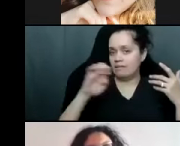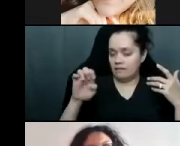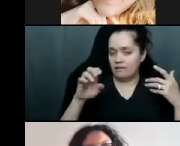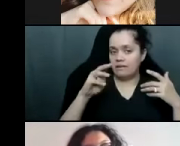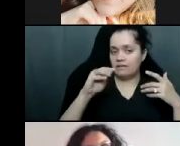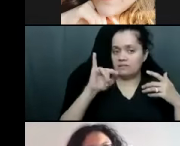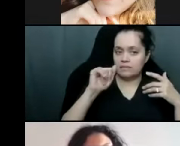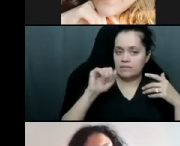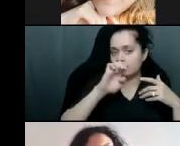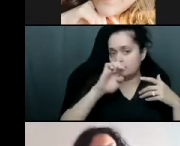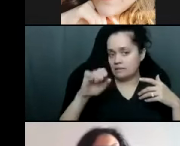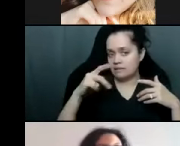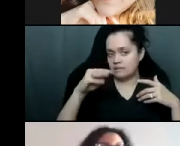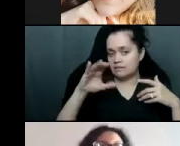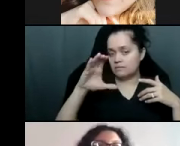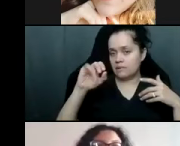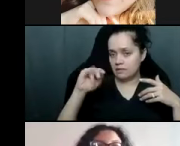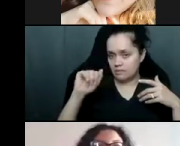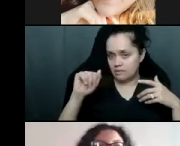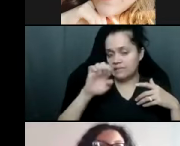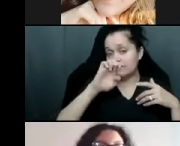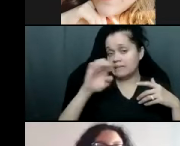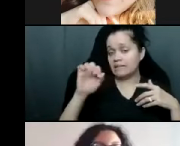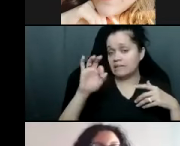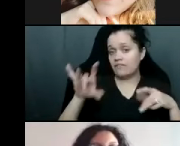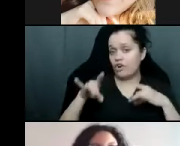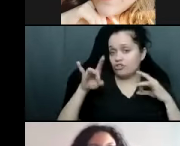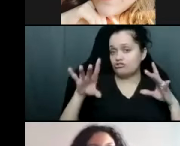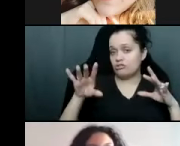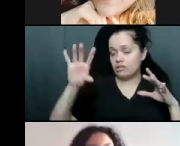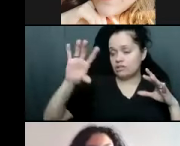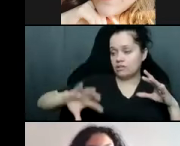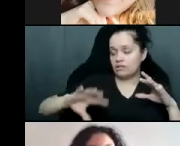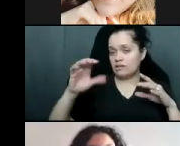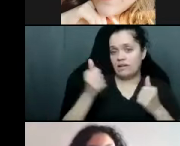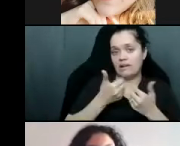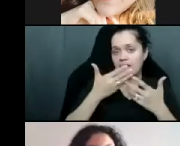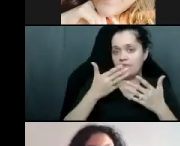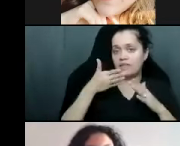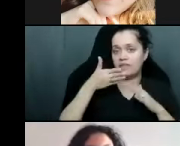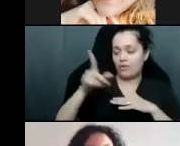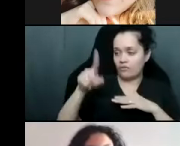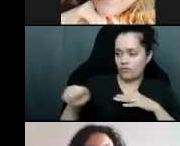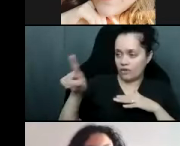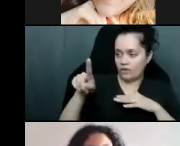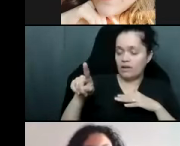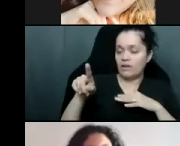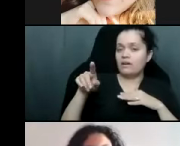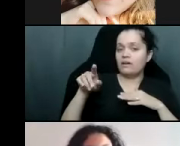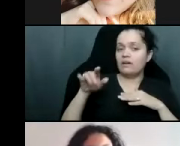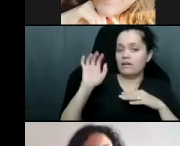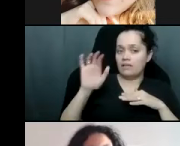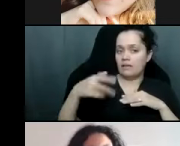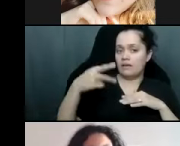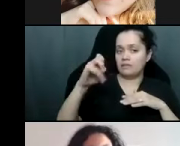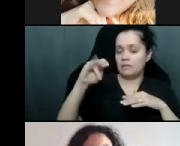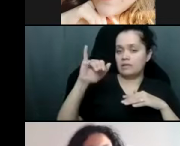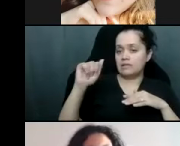Melanesia, east of Micronesia, east of Australia, basically everything over there is